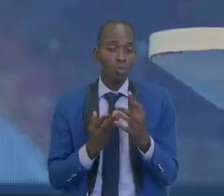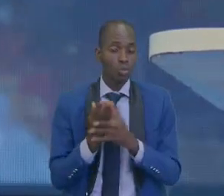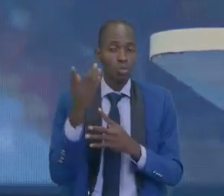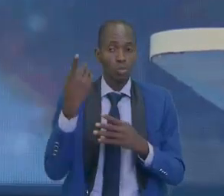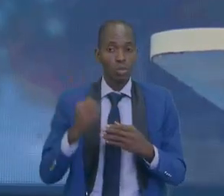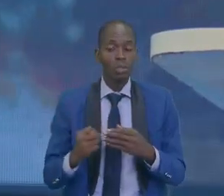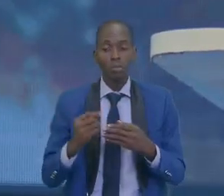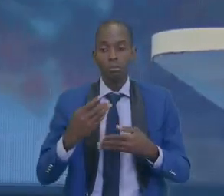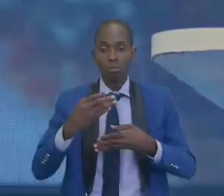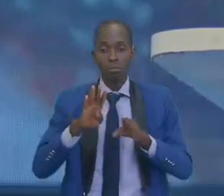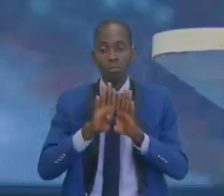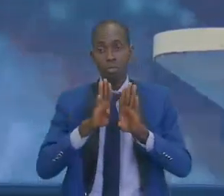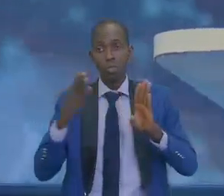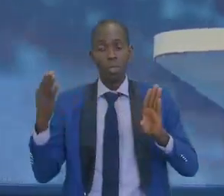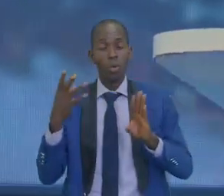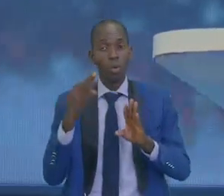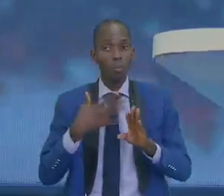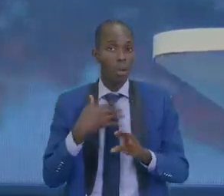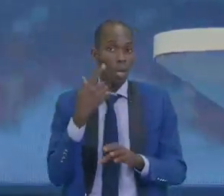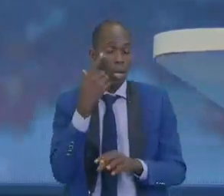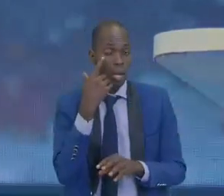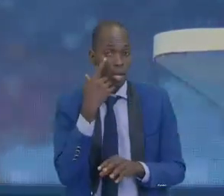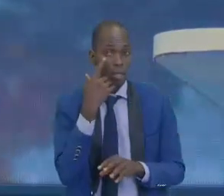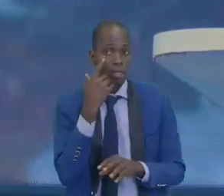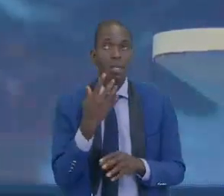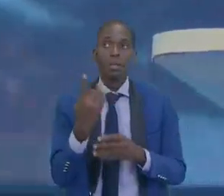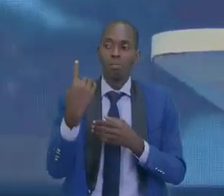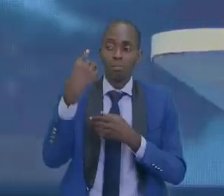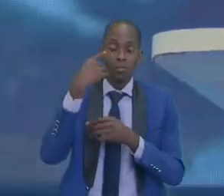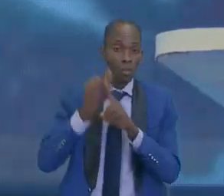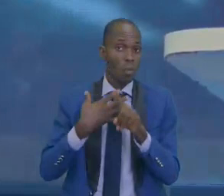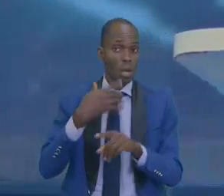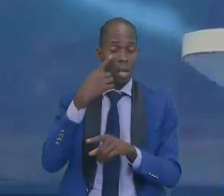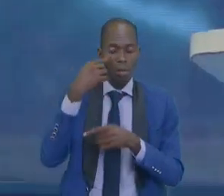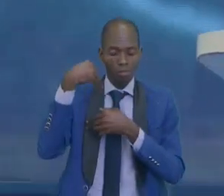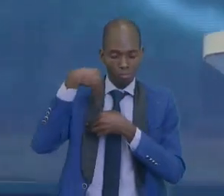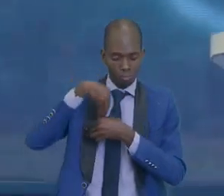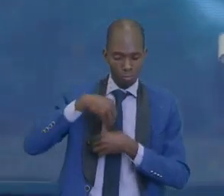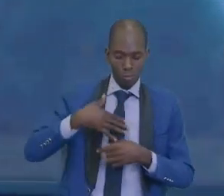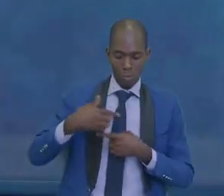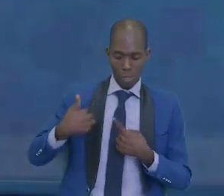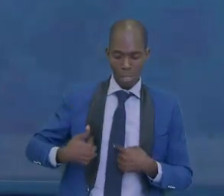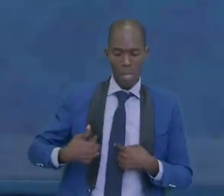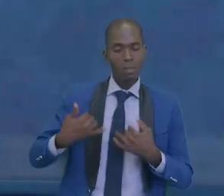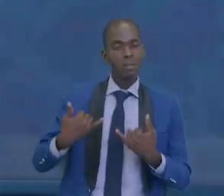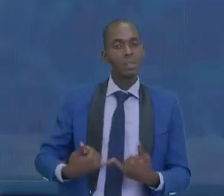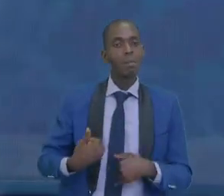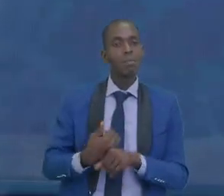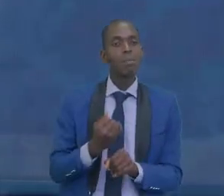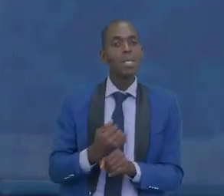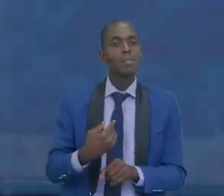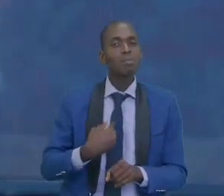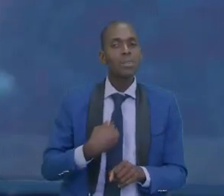eyes. They get into my heart. They make me feel